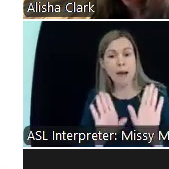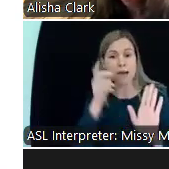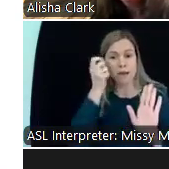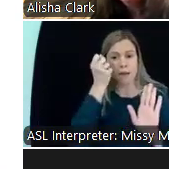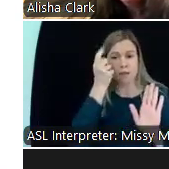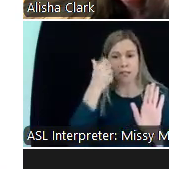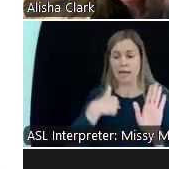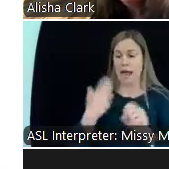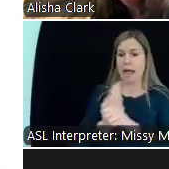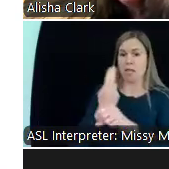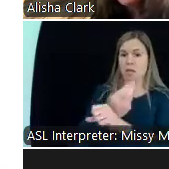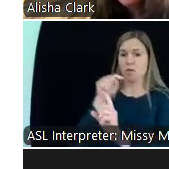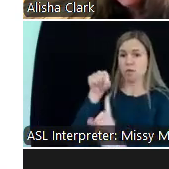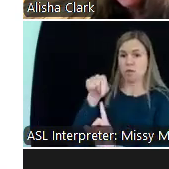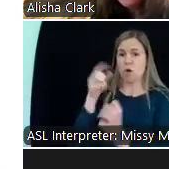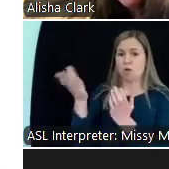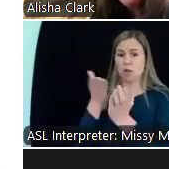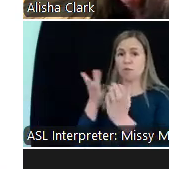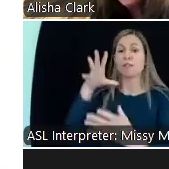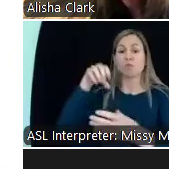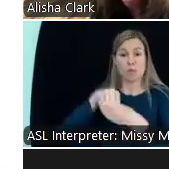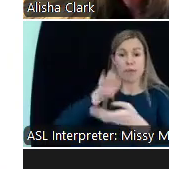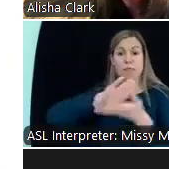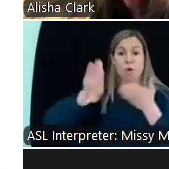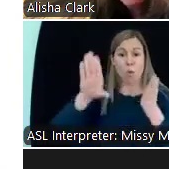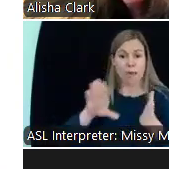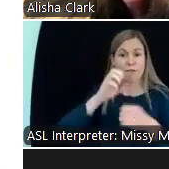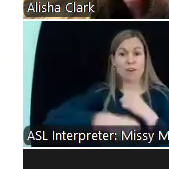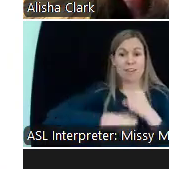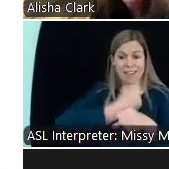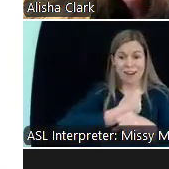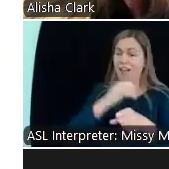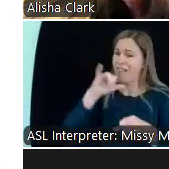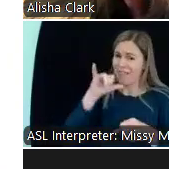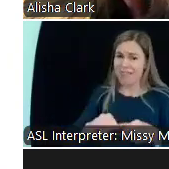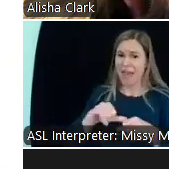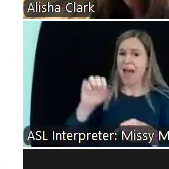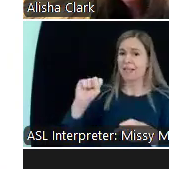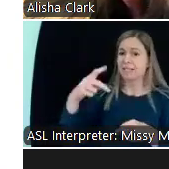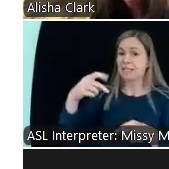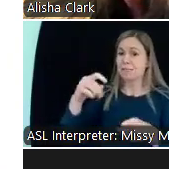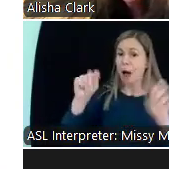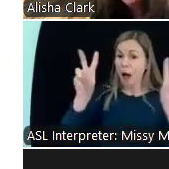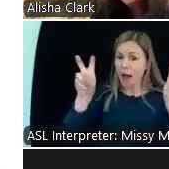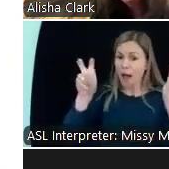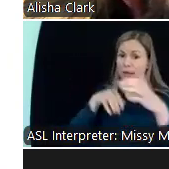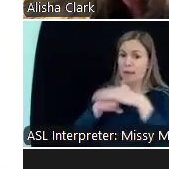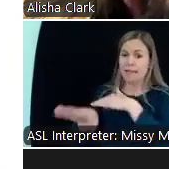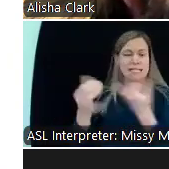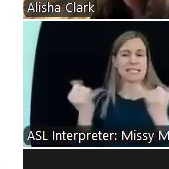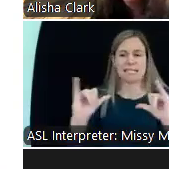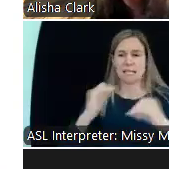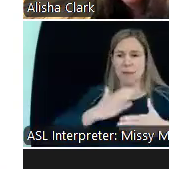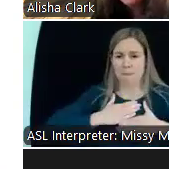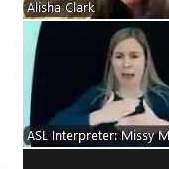use those services within the waiver year, that spot is mine. So as long as it's within the waiver year, I have the